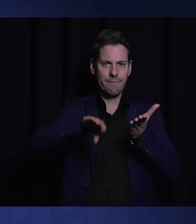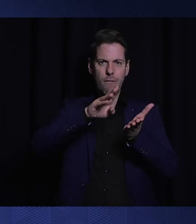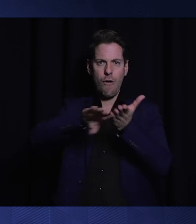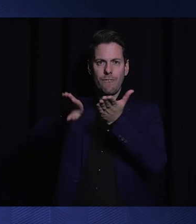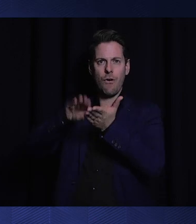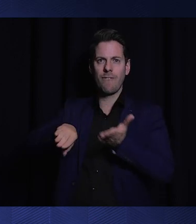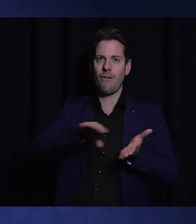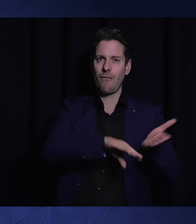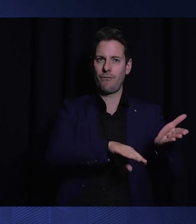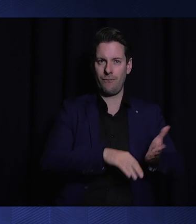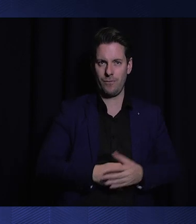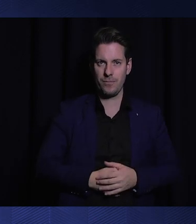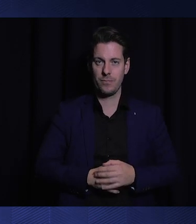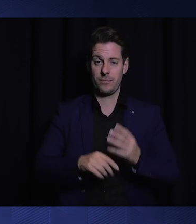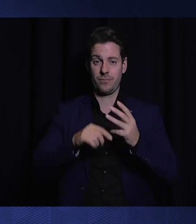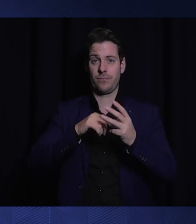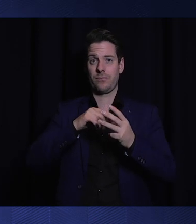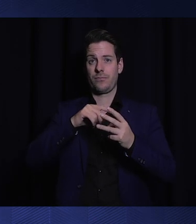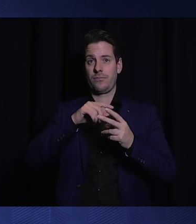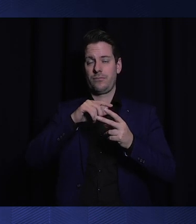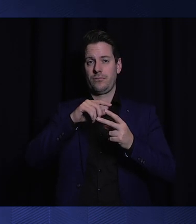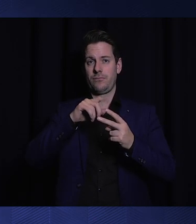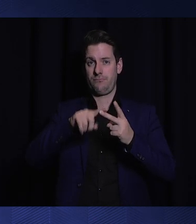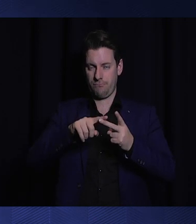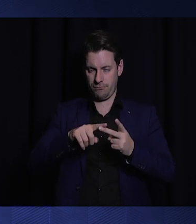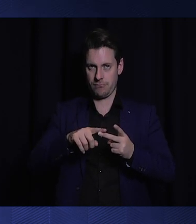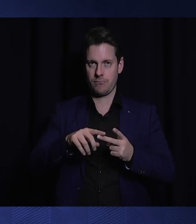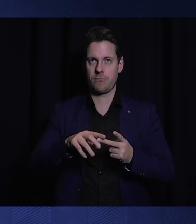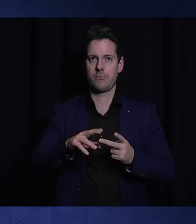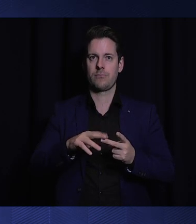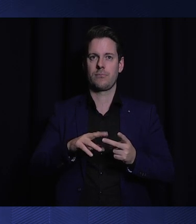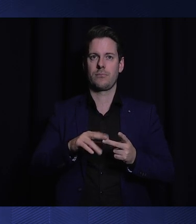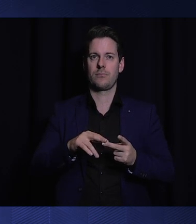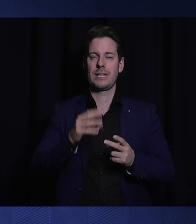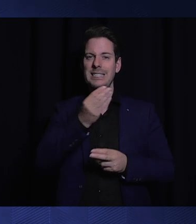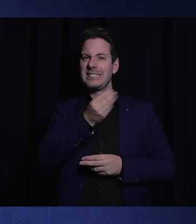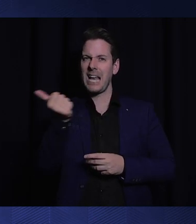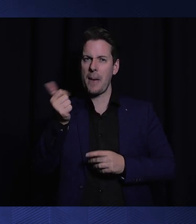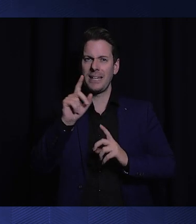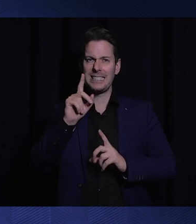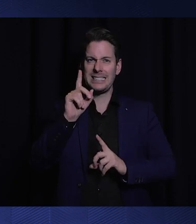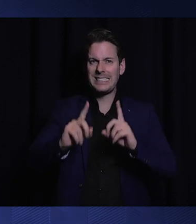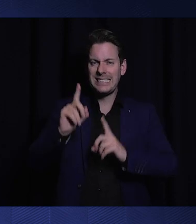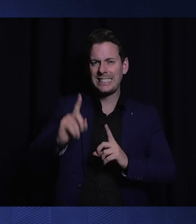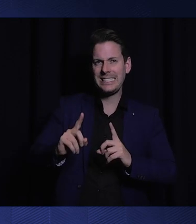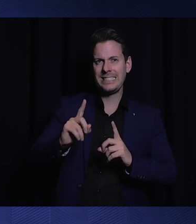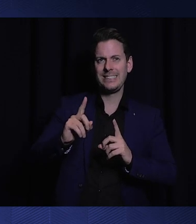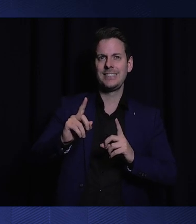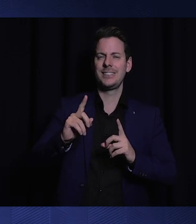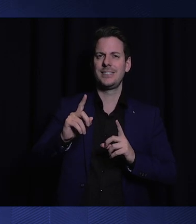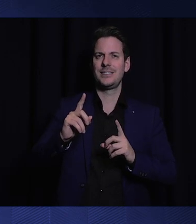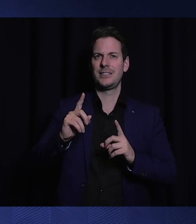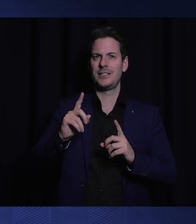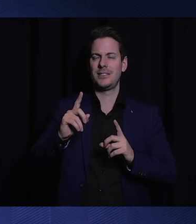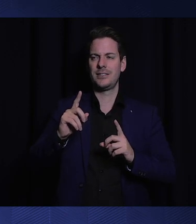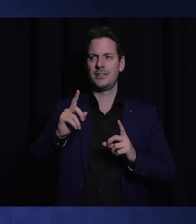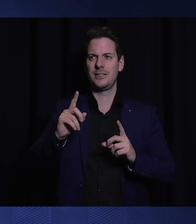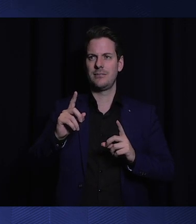of different activities and pathways that we need to adopt in implementing nature-based